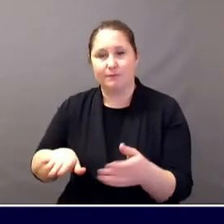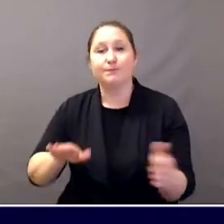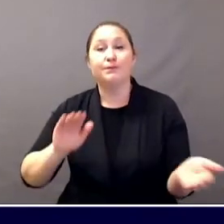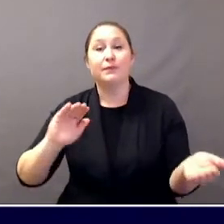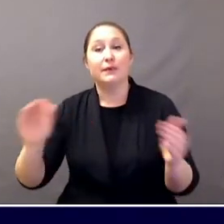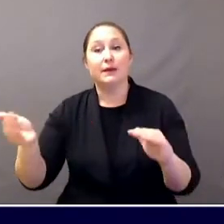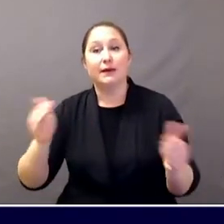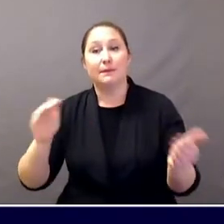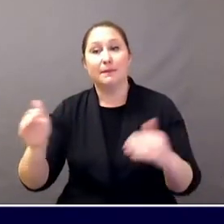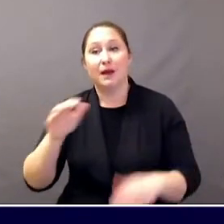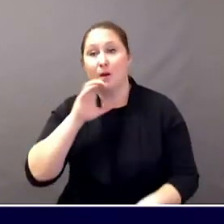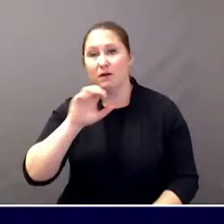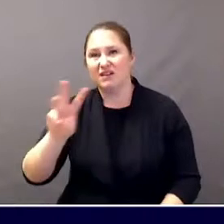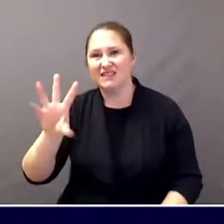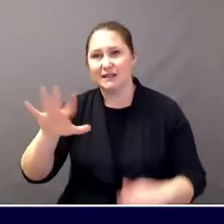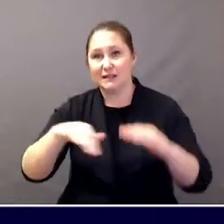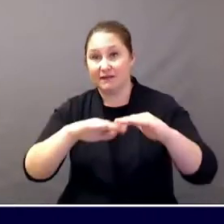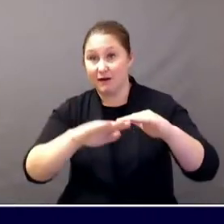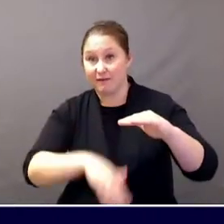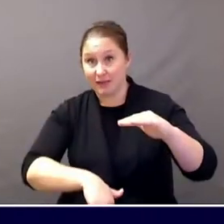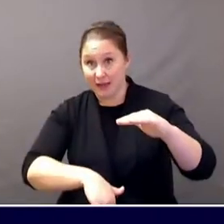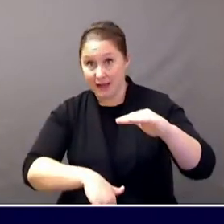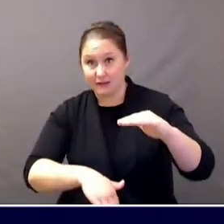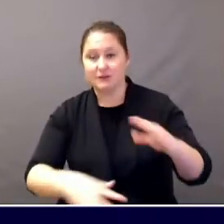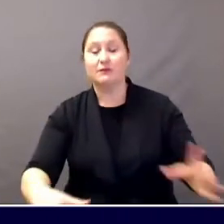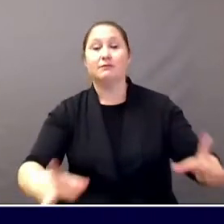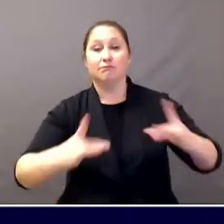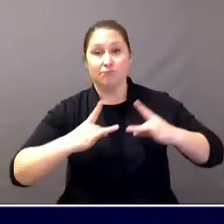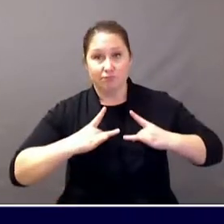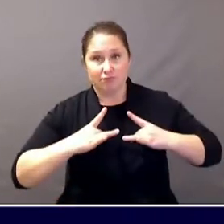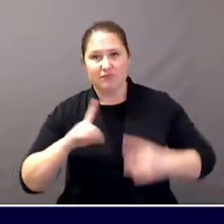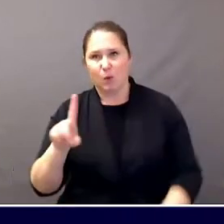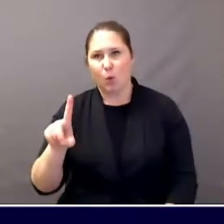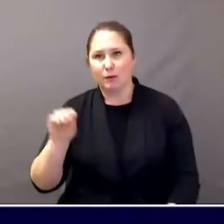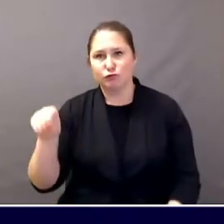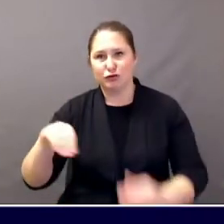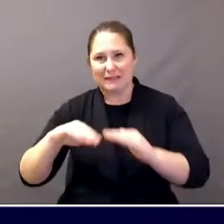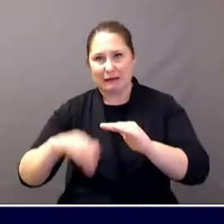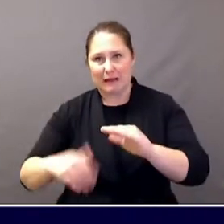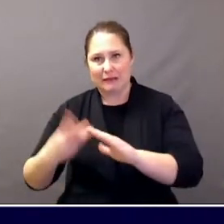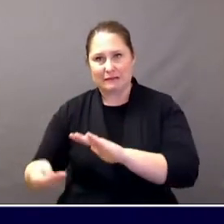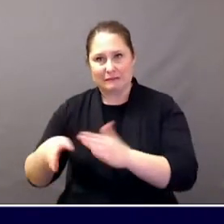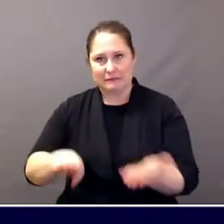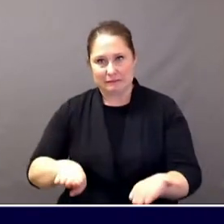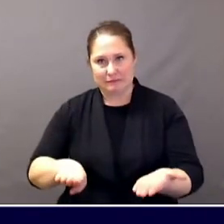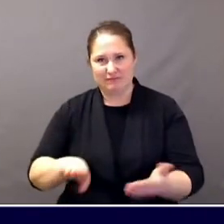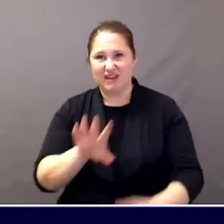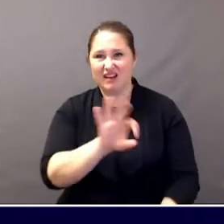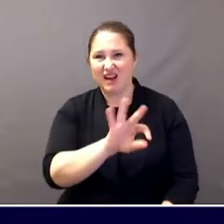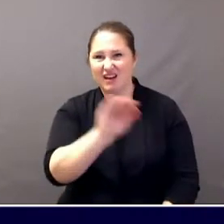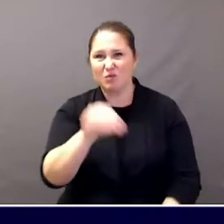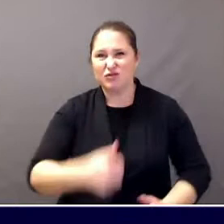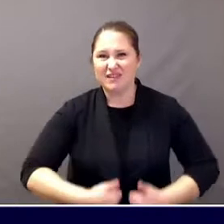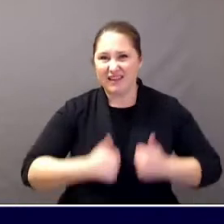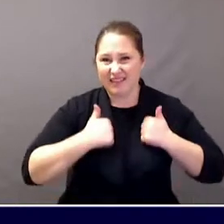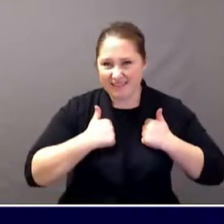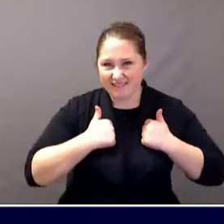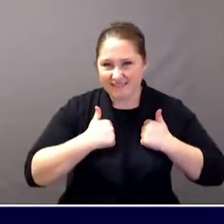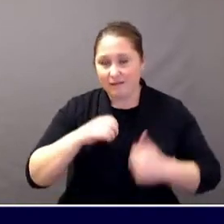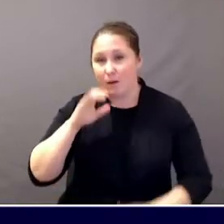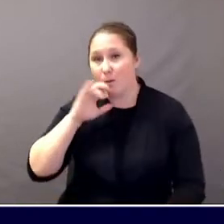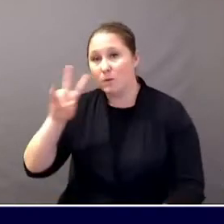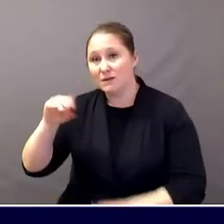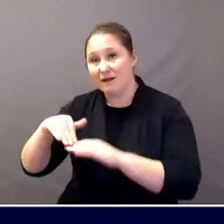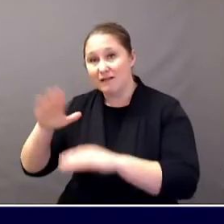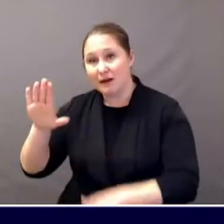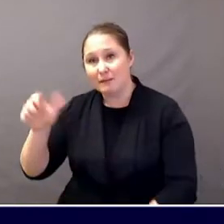under 65 or so. So looking at those tragic statistics, it's pretty clear, and it's consistent with what